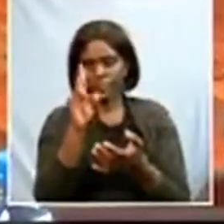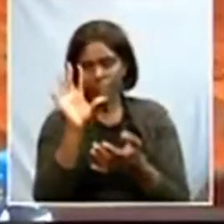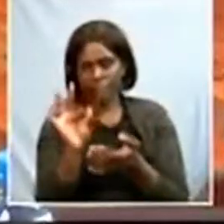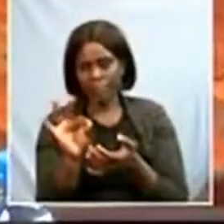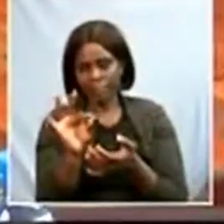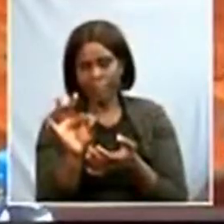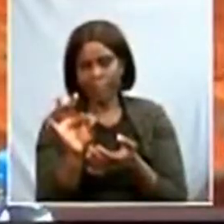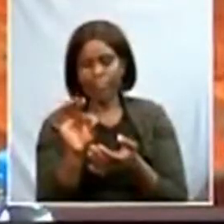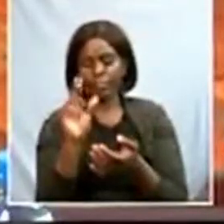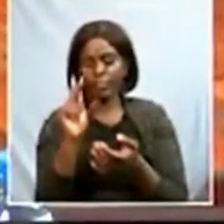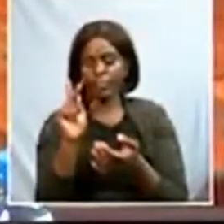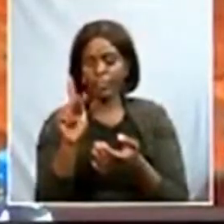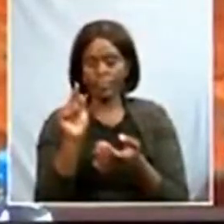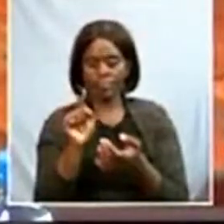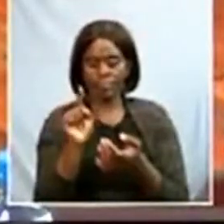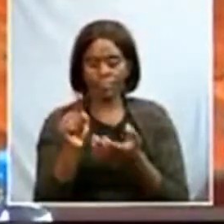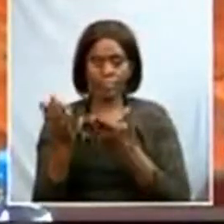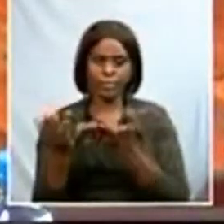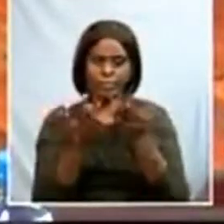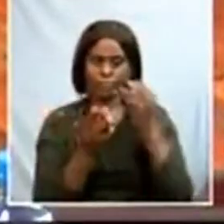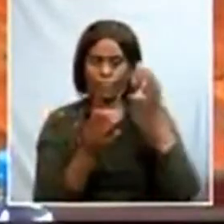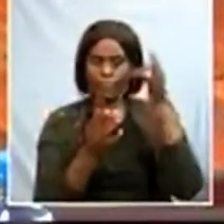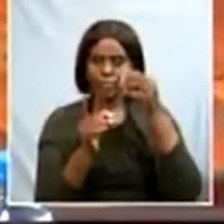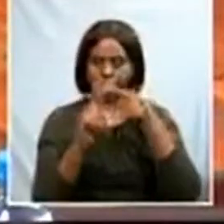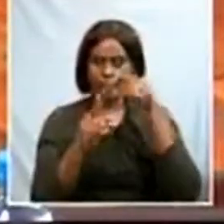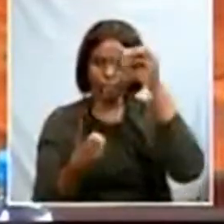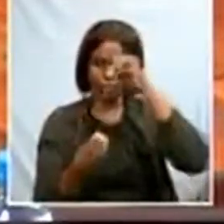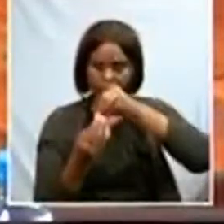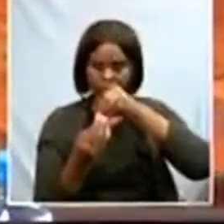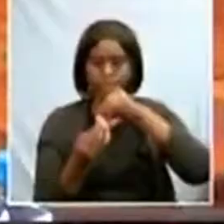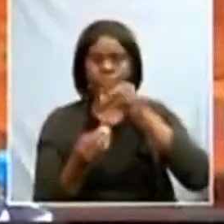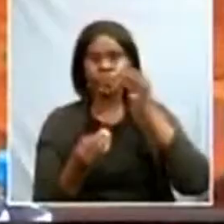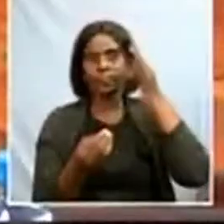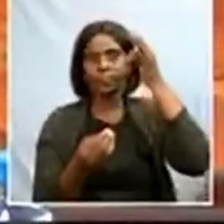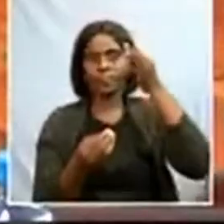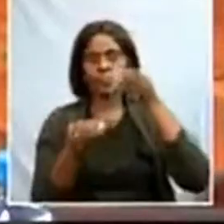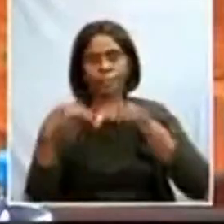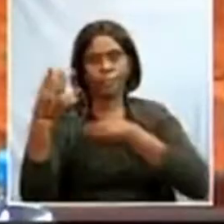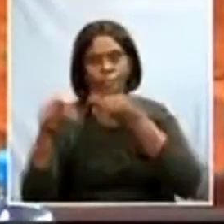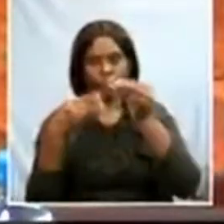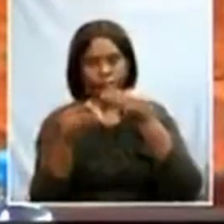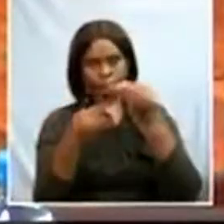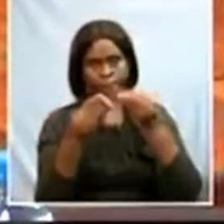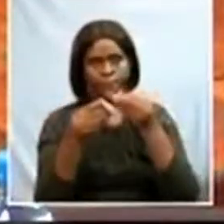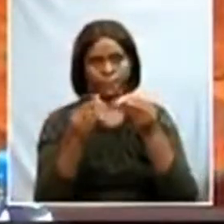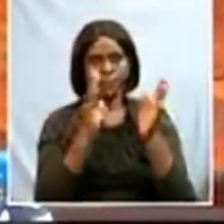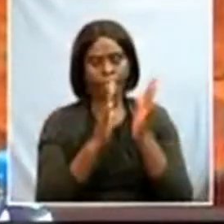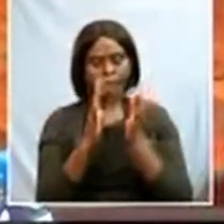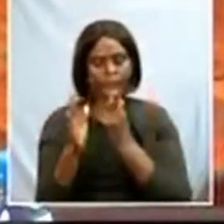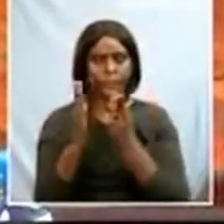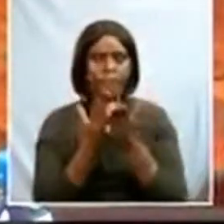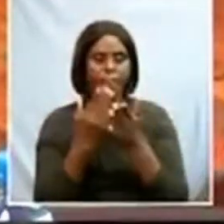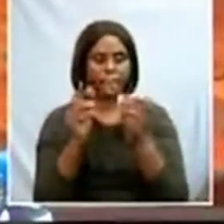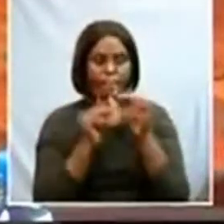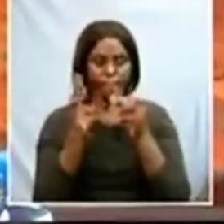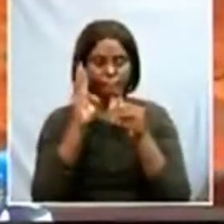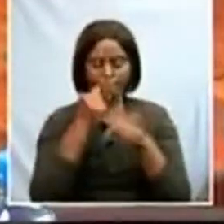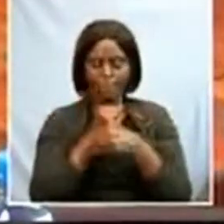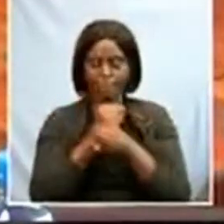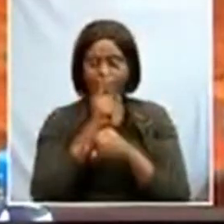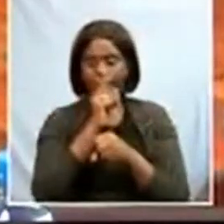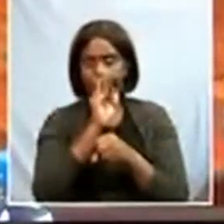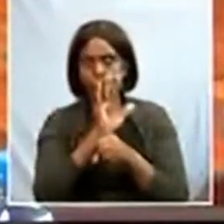6,179 kwacha was carried forward to supplement future disbursement. The major measure, management to ensure